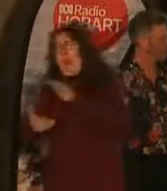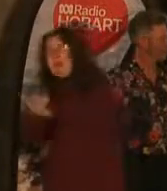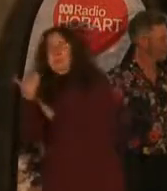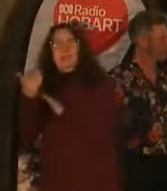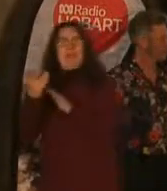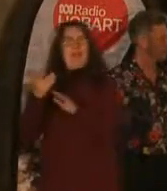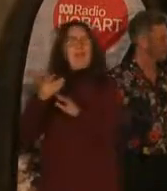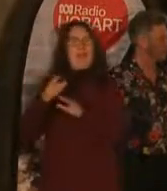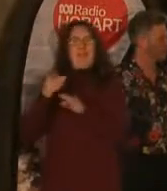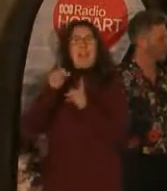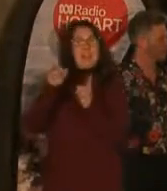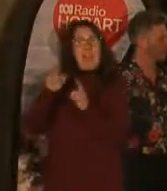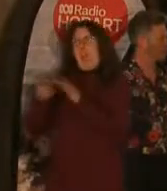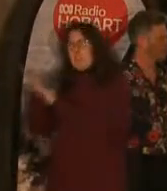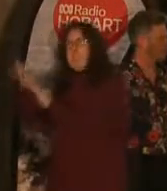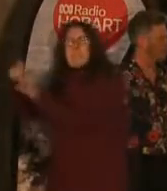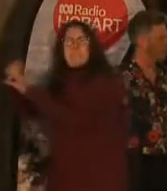it's about